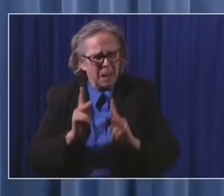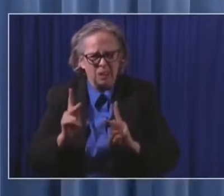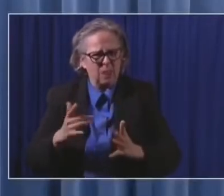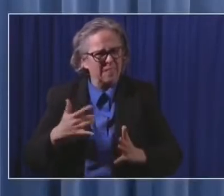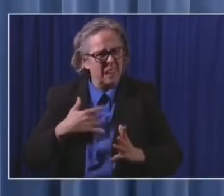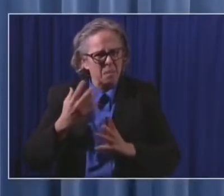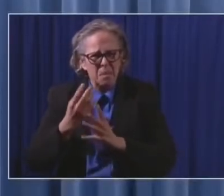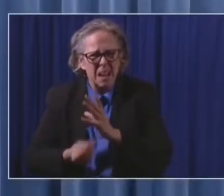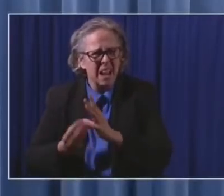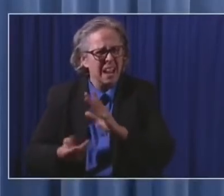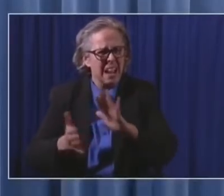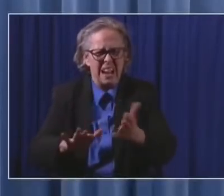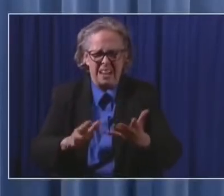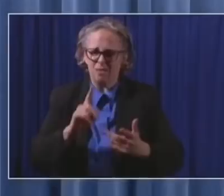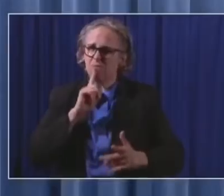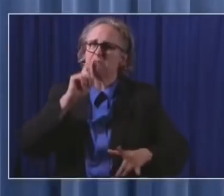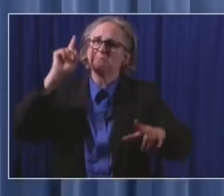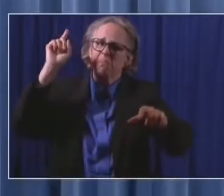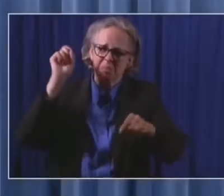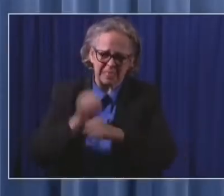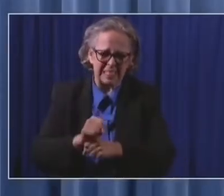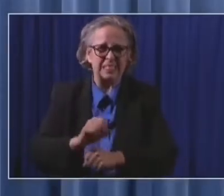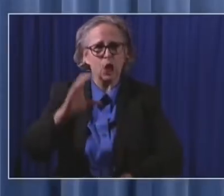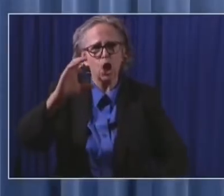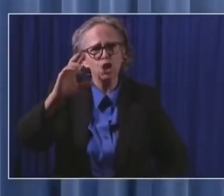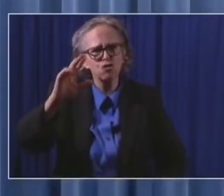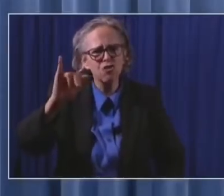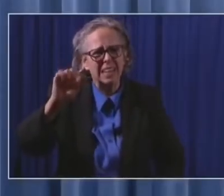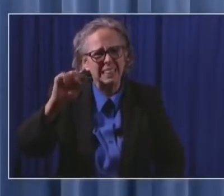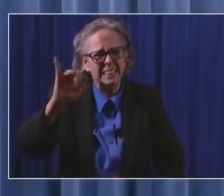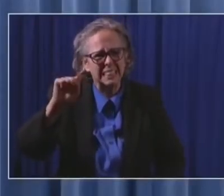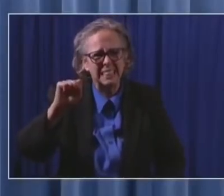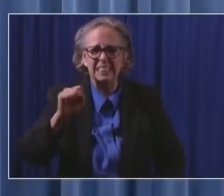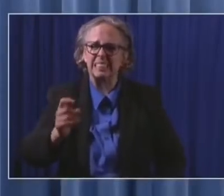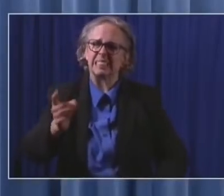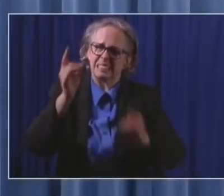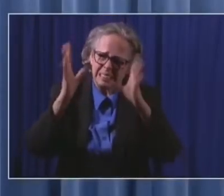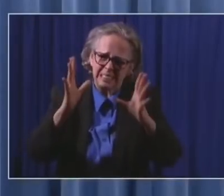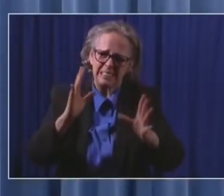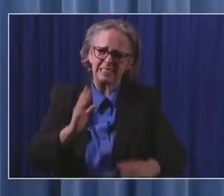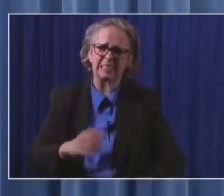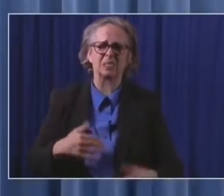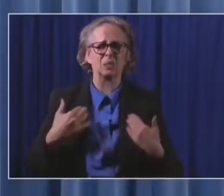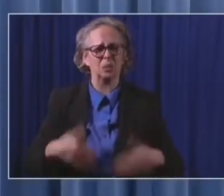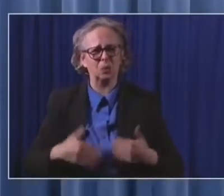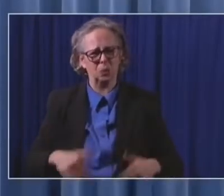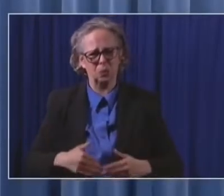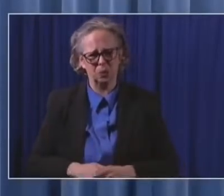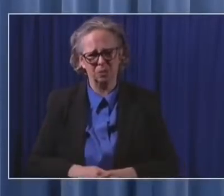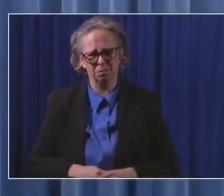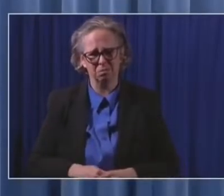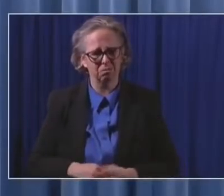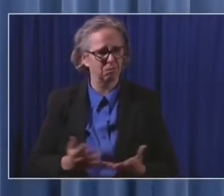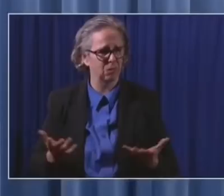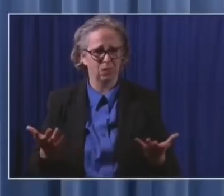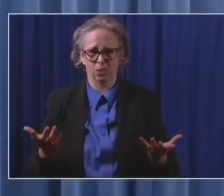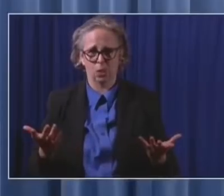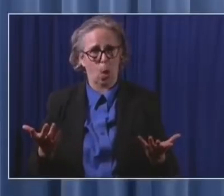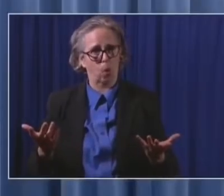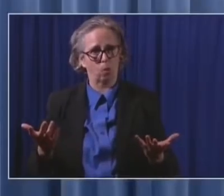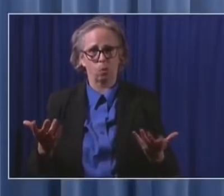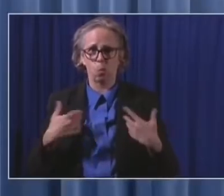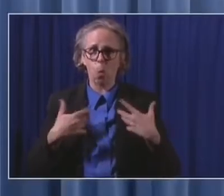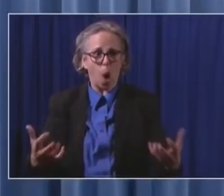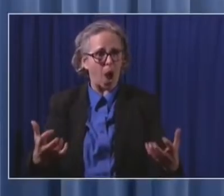counties with a significant number of people in the state of Ohio who we feel have a huge imminent